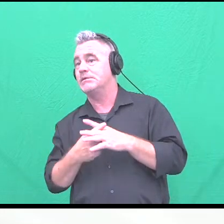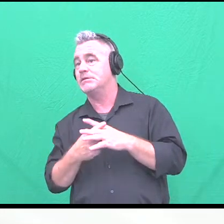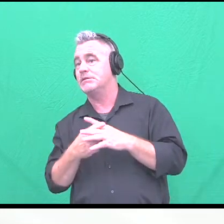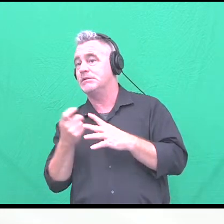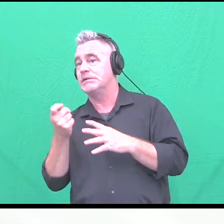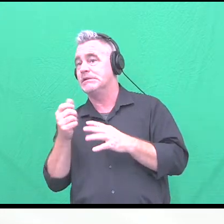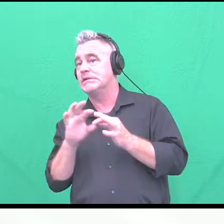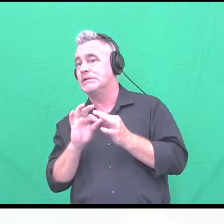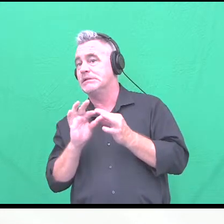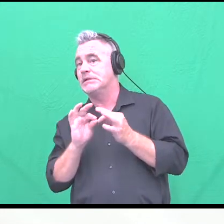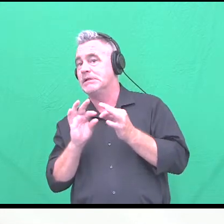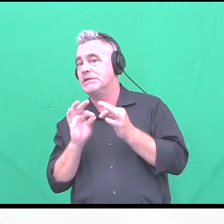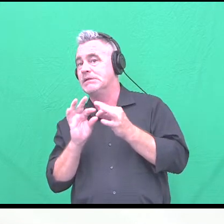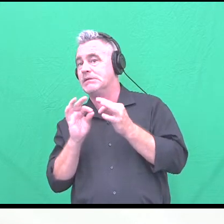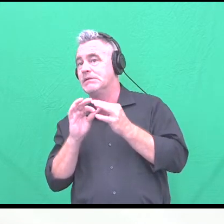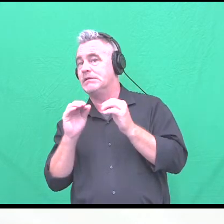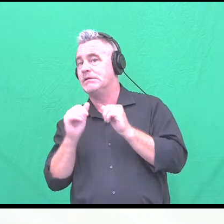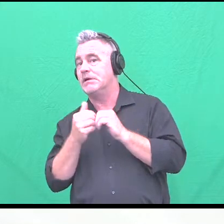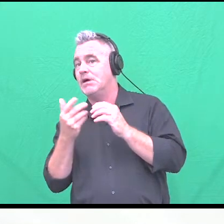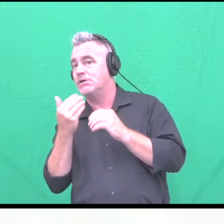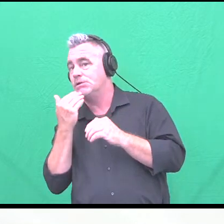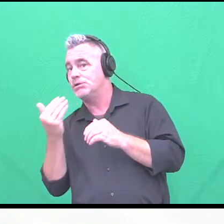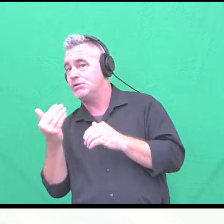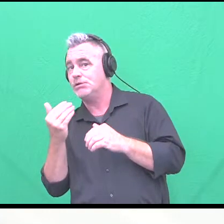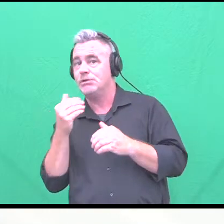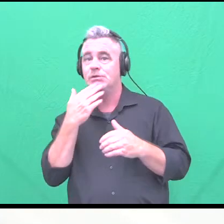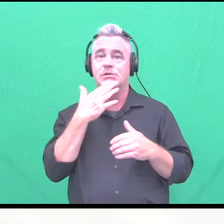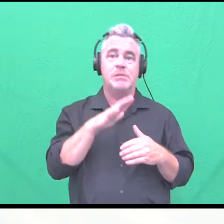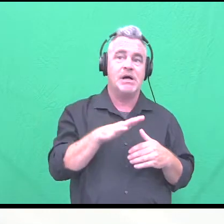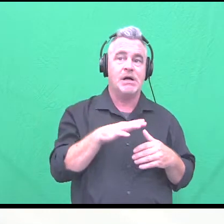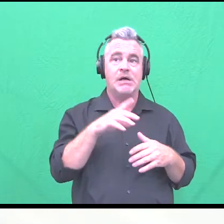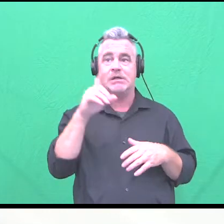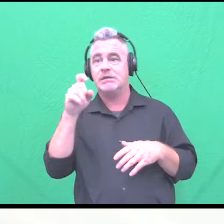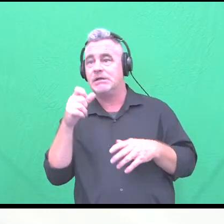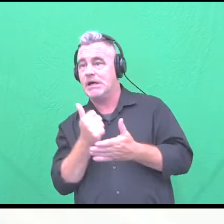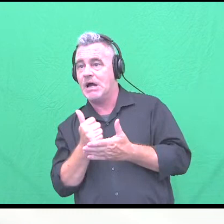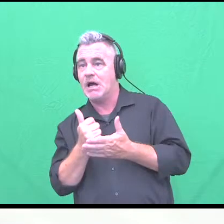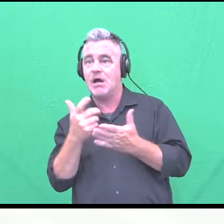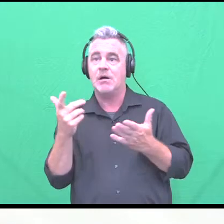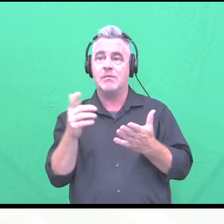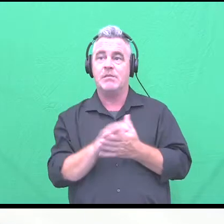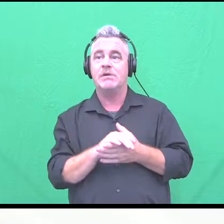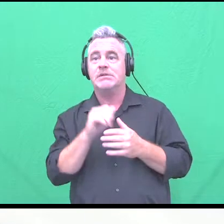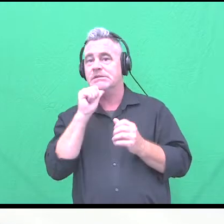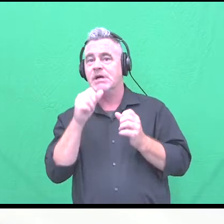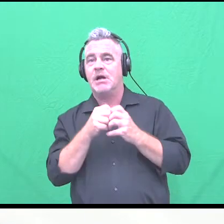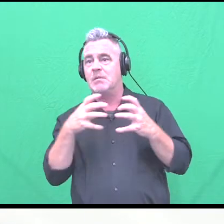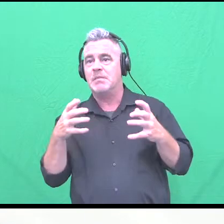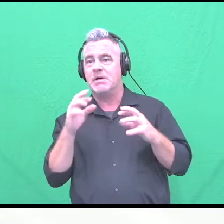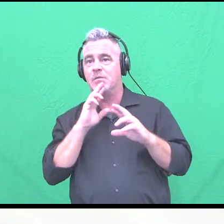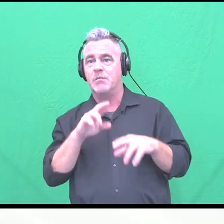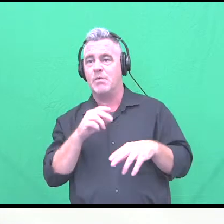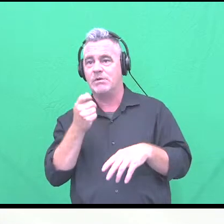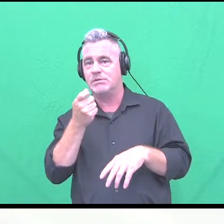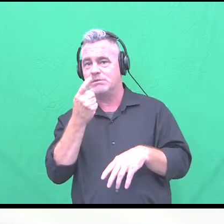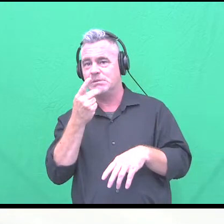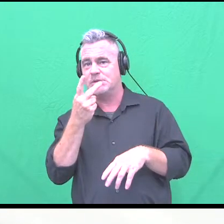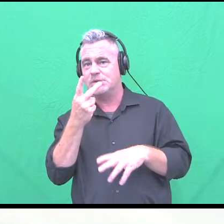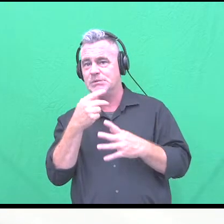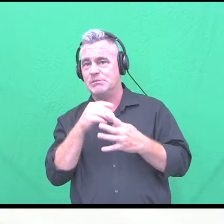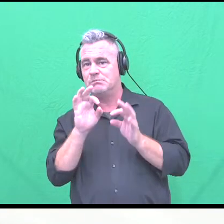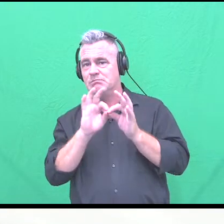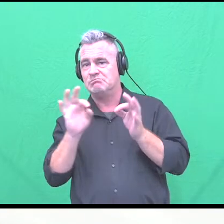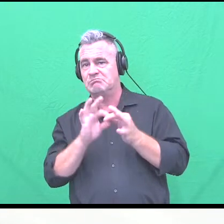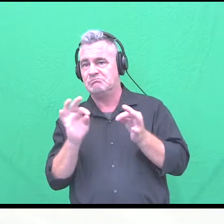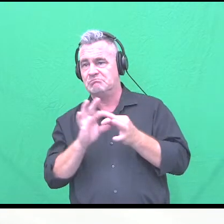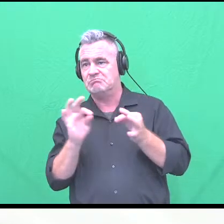narrative, what's going well, what's challenged. Not a big report, just a couple lines. Remember that? And